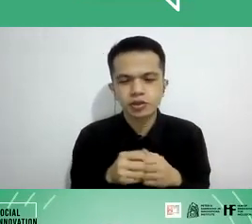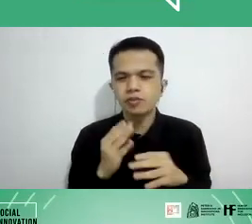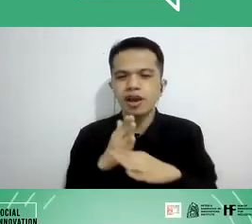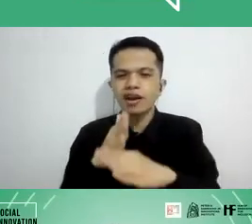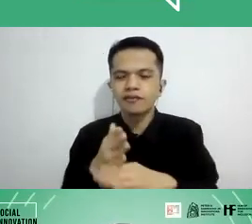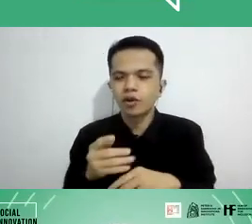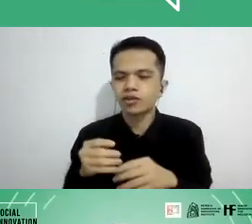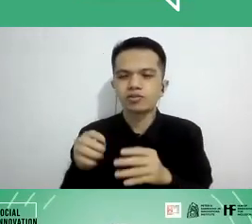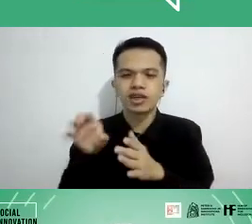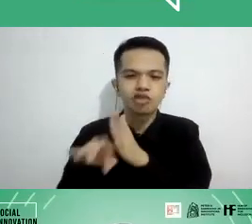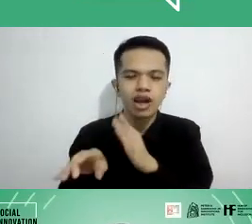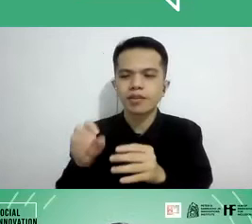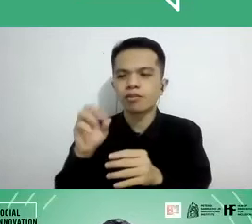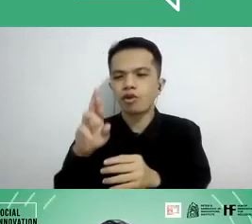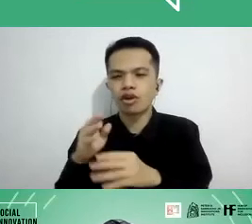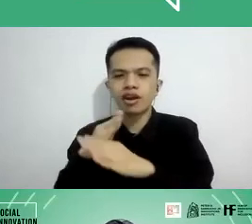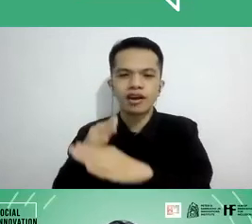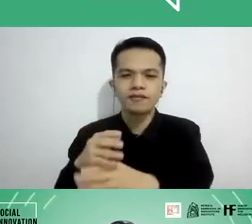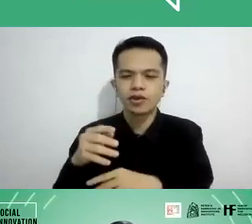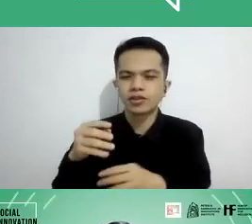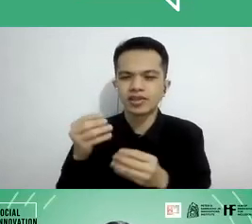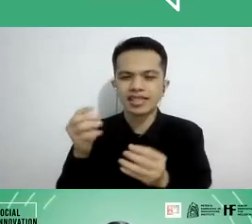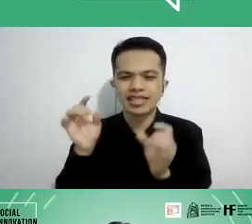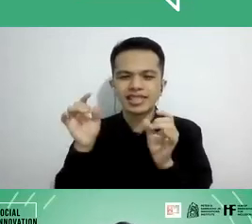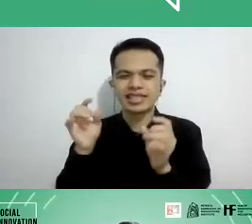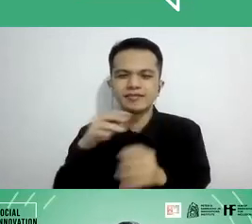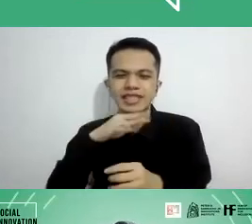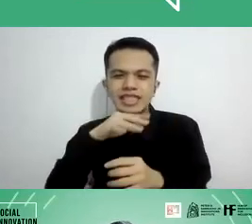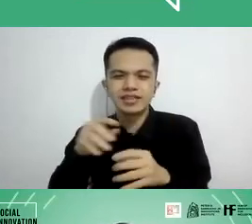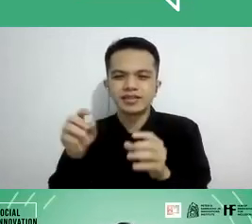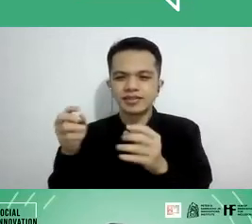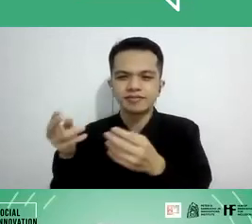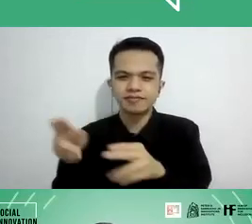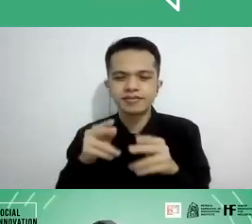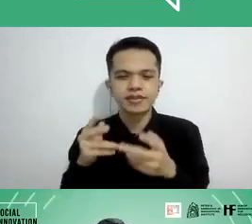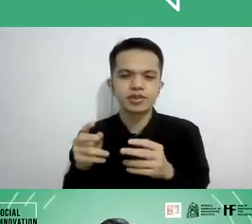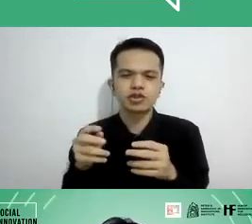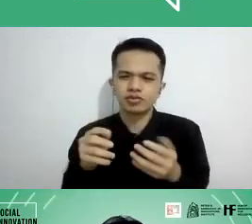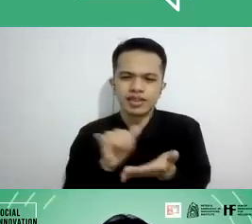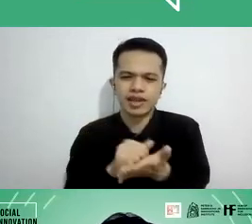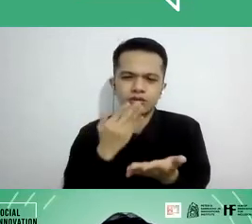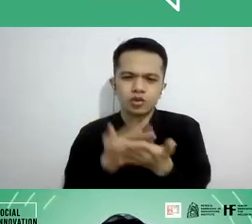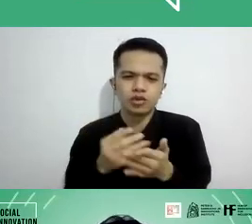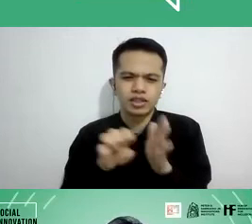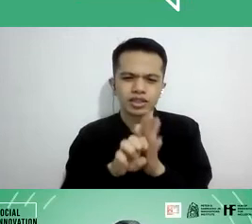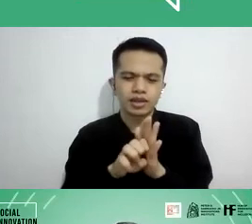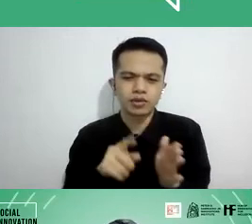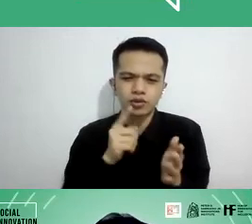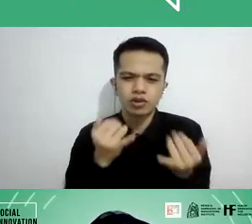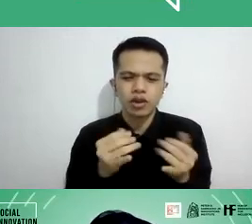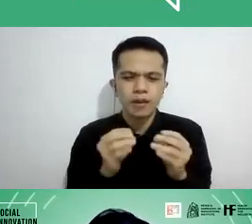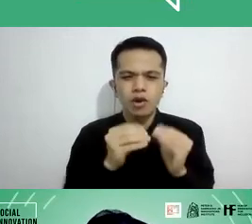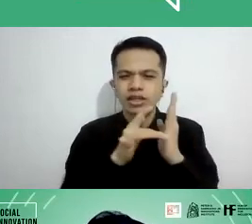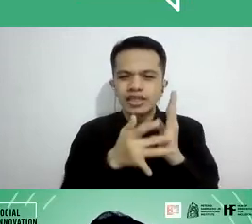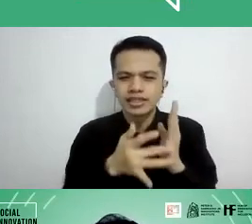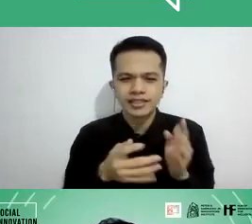prevent crime, and to increase productivity in those areas. And so it's a very nice example that even though we're looking at a very technologically